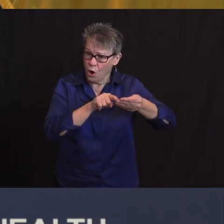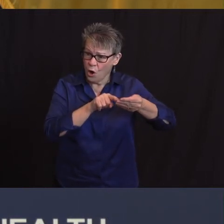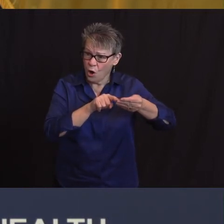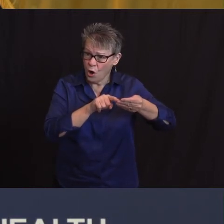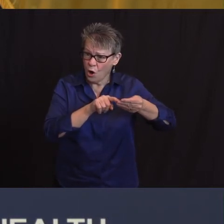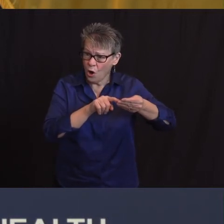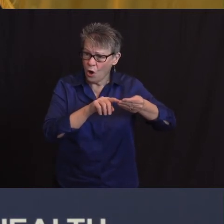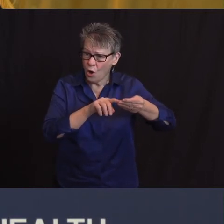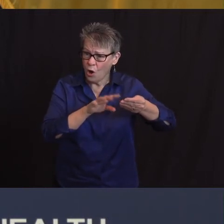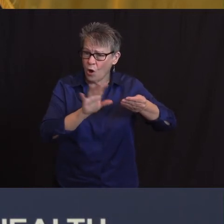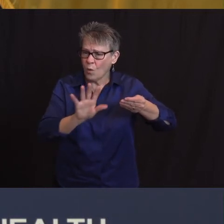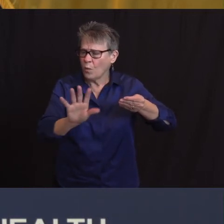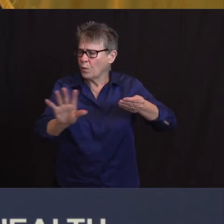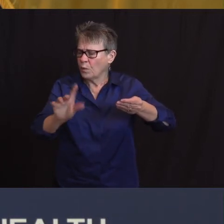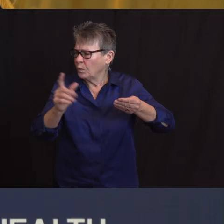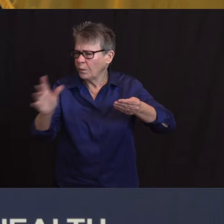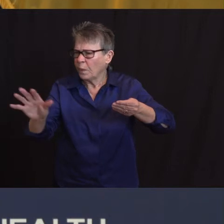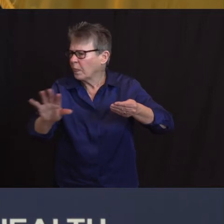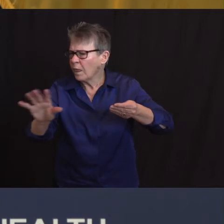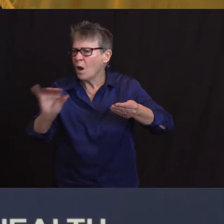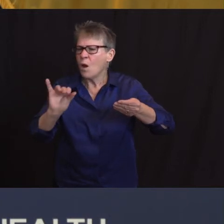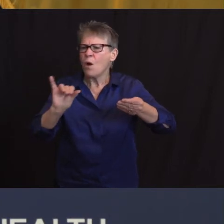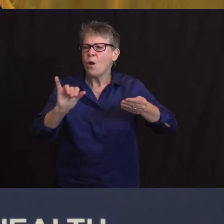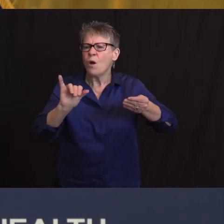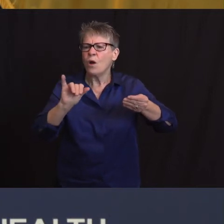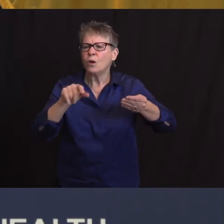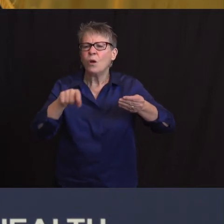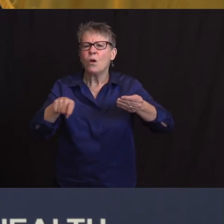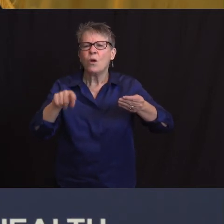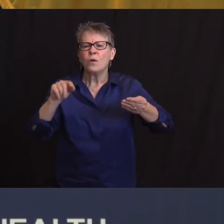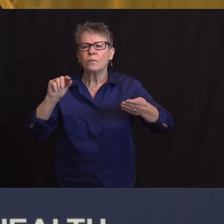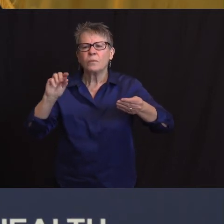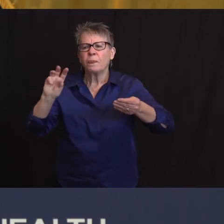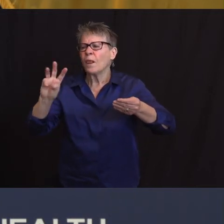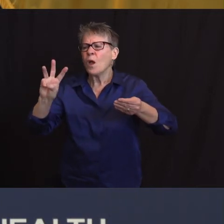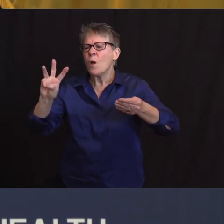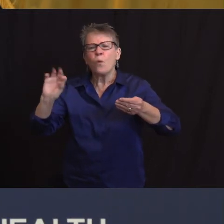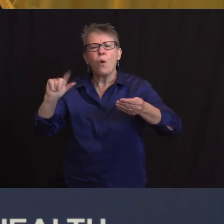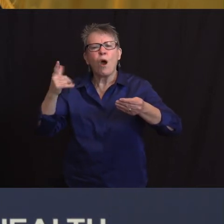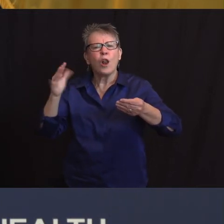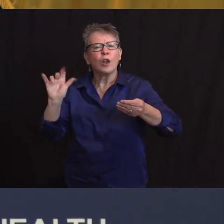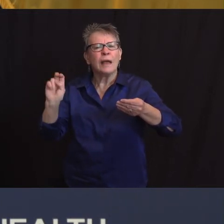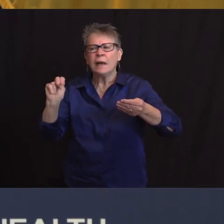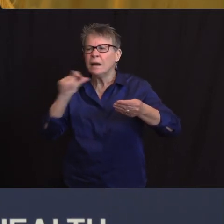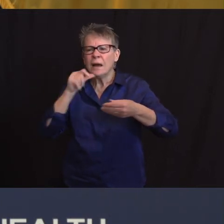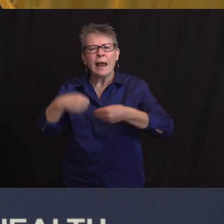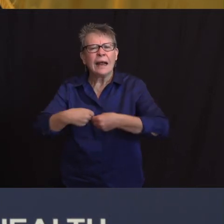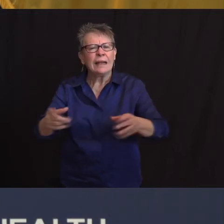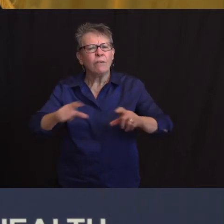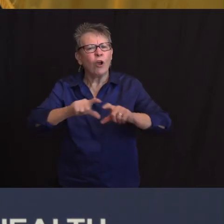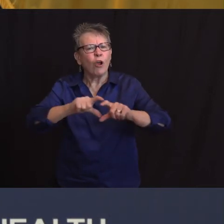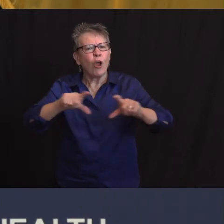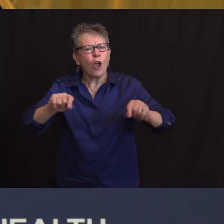that Walgreens hasn't been handing out those cards. Does this pose a problem for those residents?